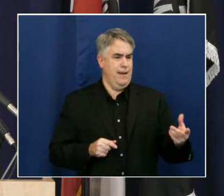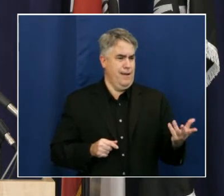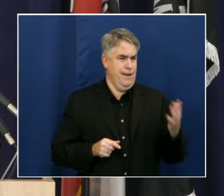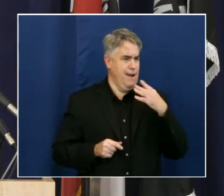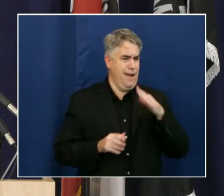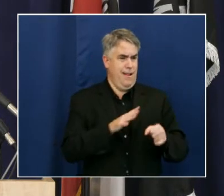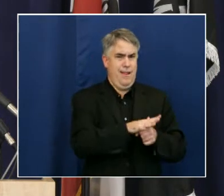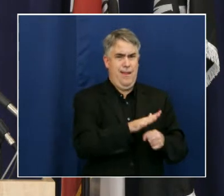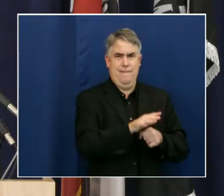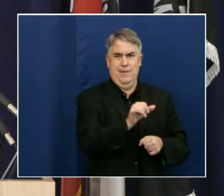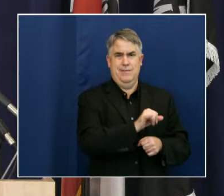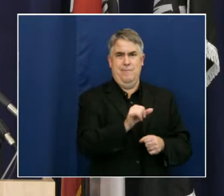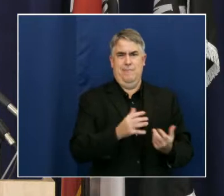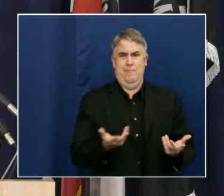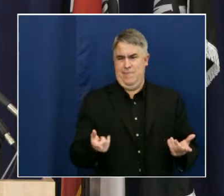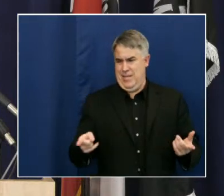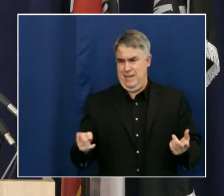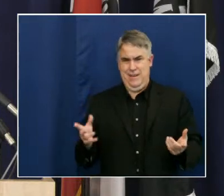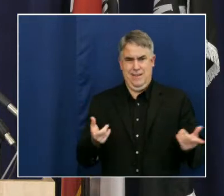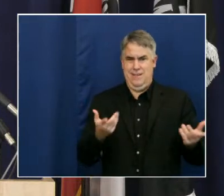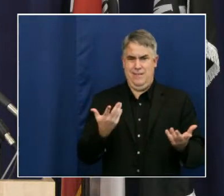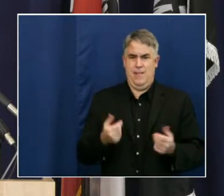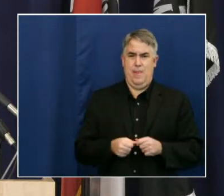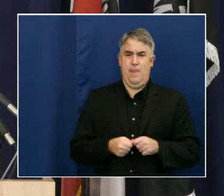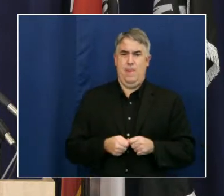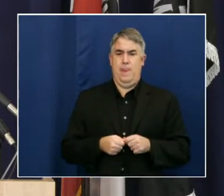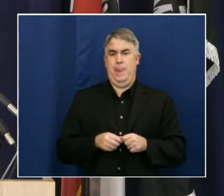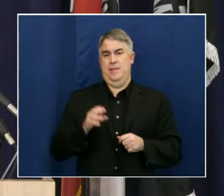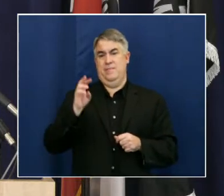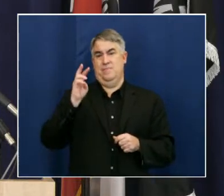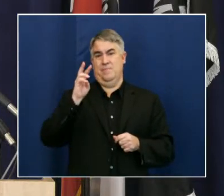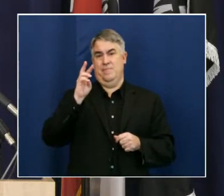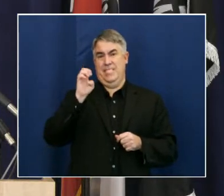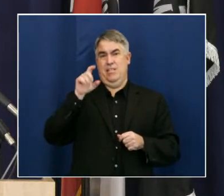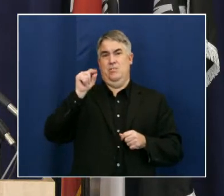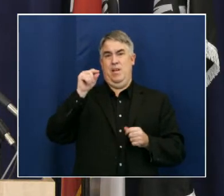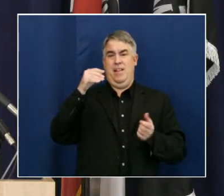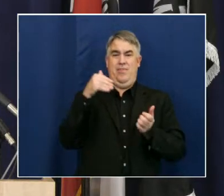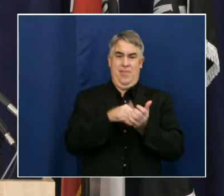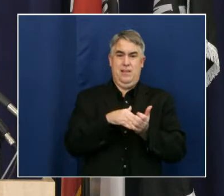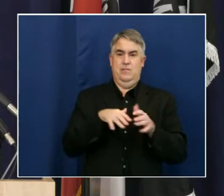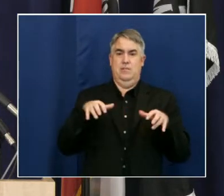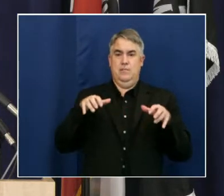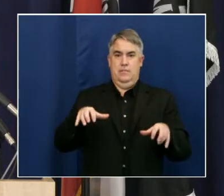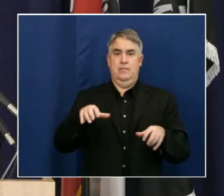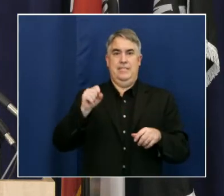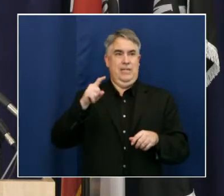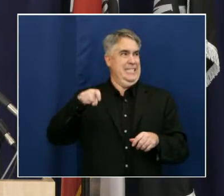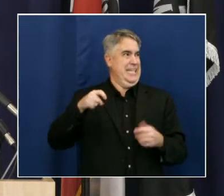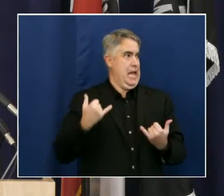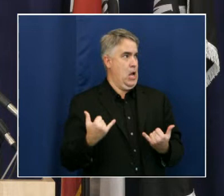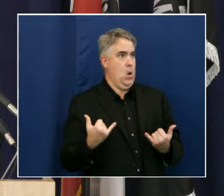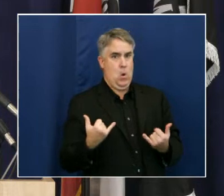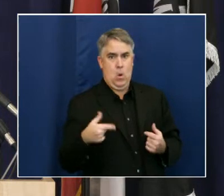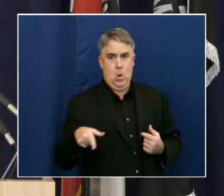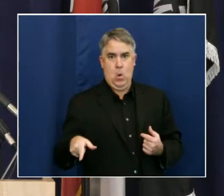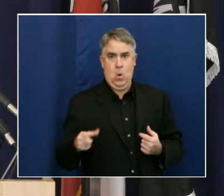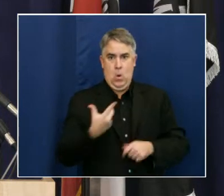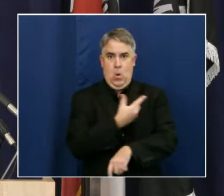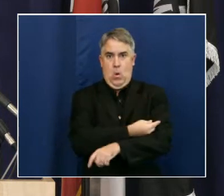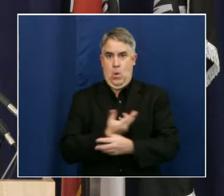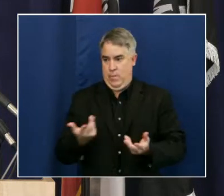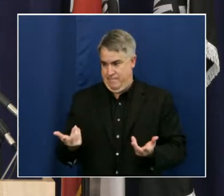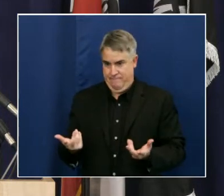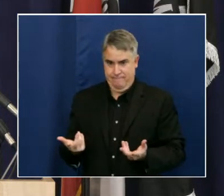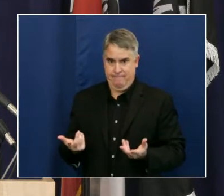on, 620,000 San Diegans, which would mean you would need double that amount in order to fully vaccinate